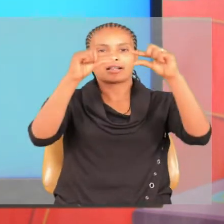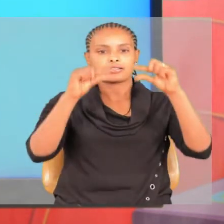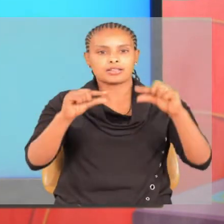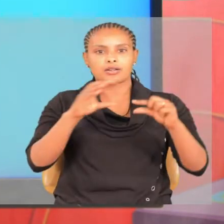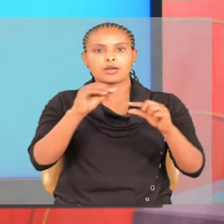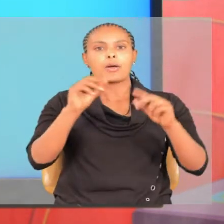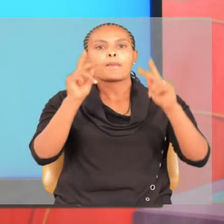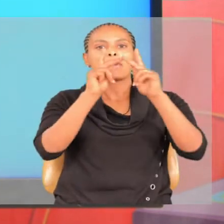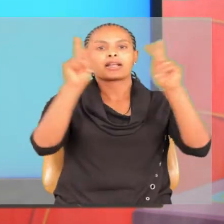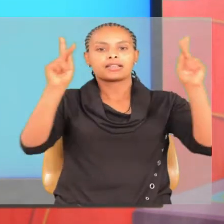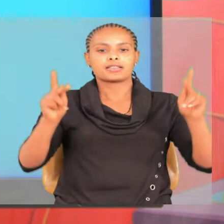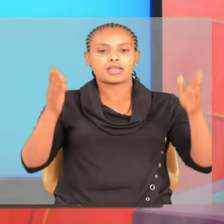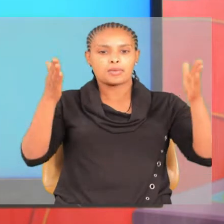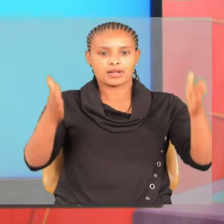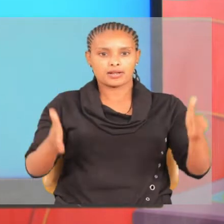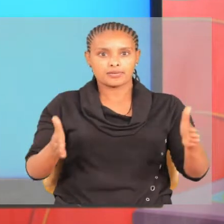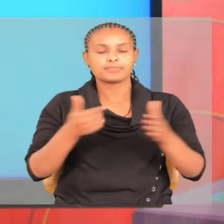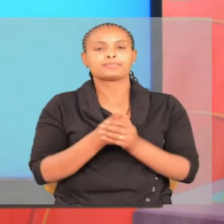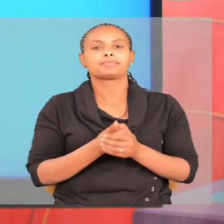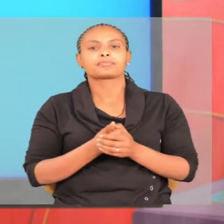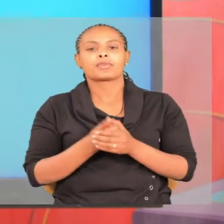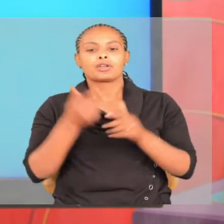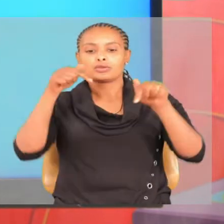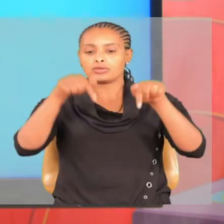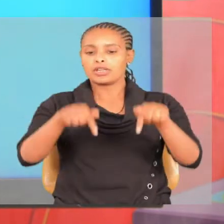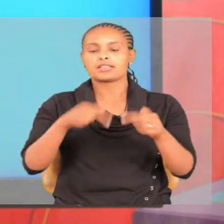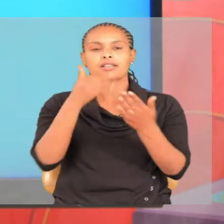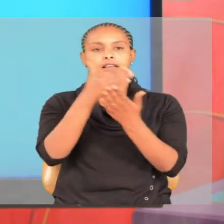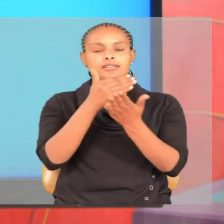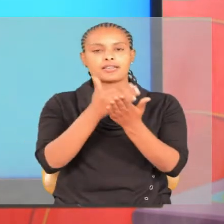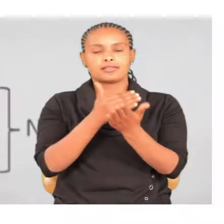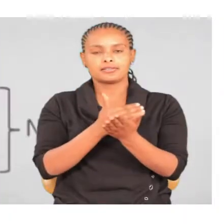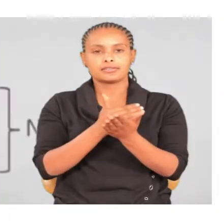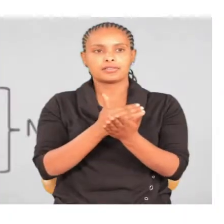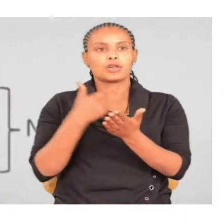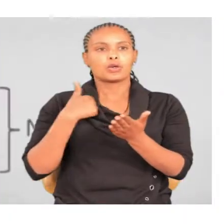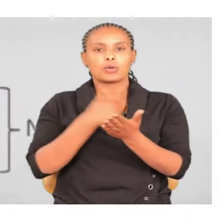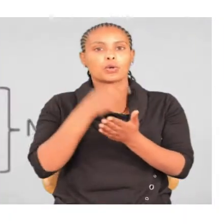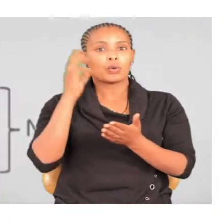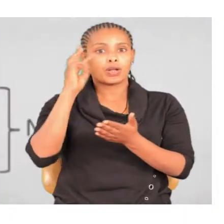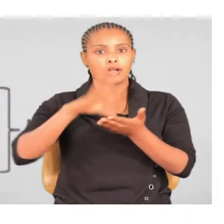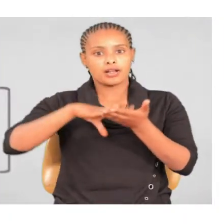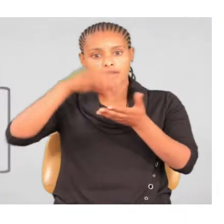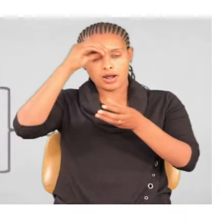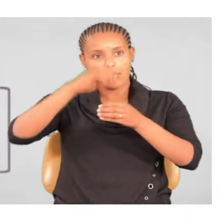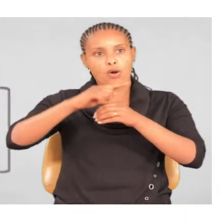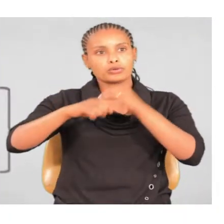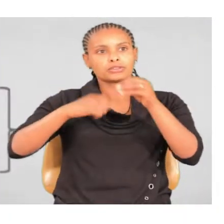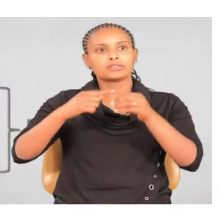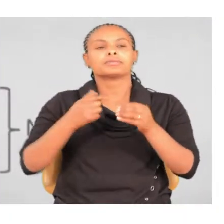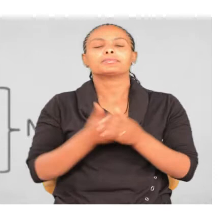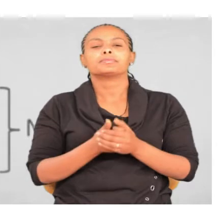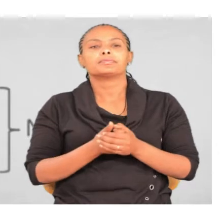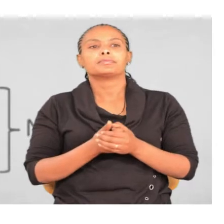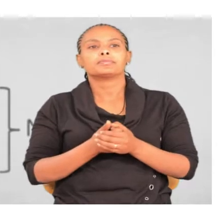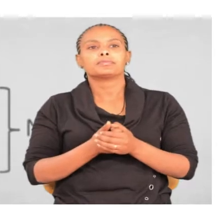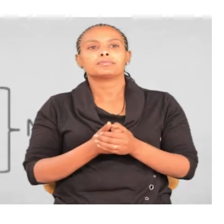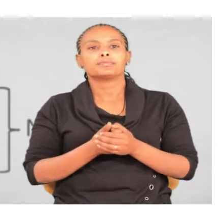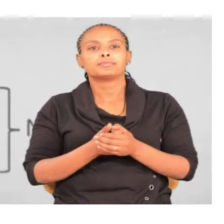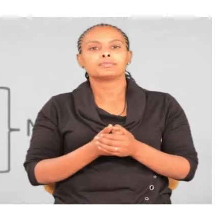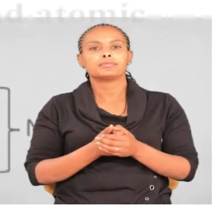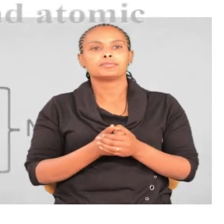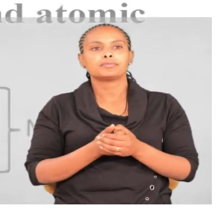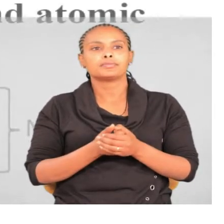and the periodic table. In our today's lesson, we will learn about